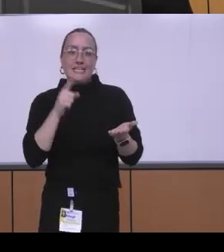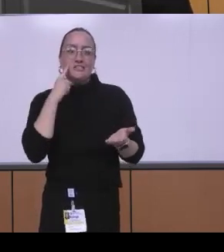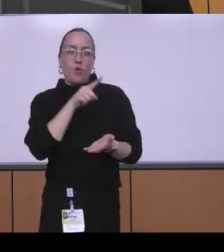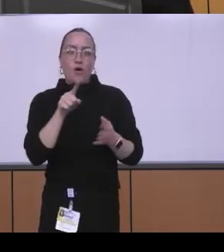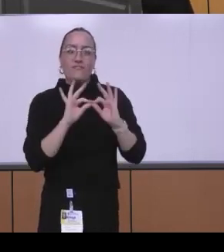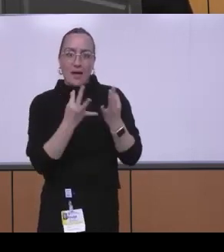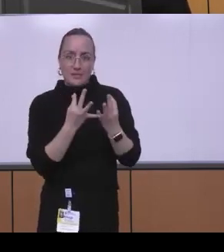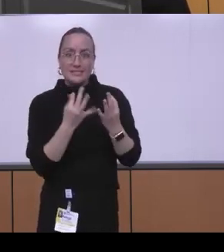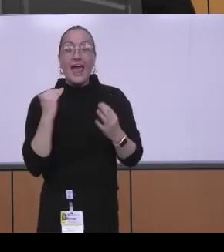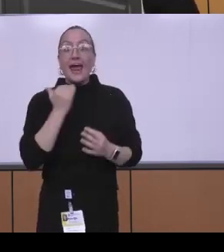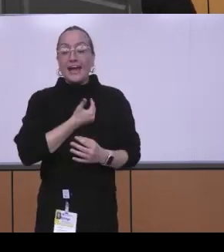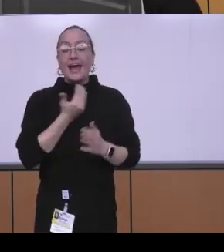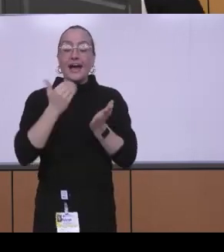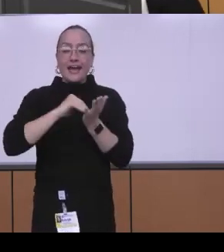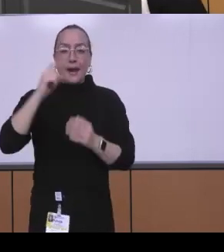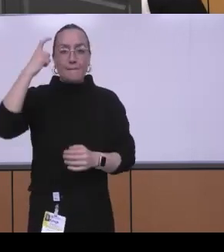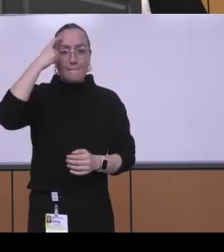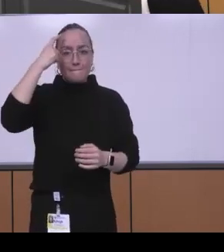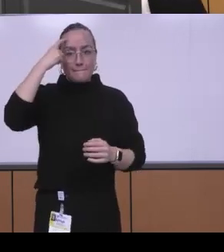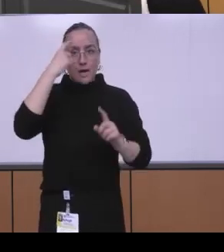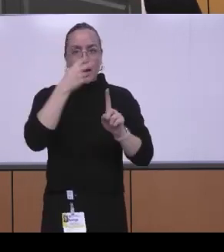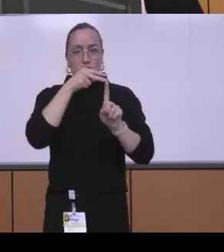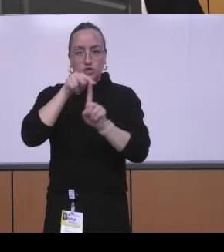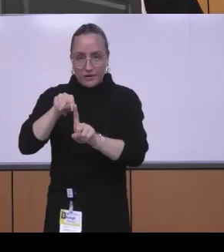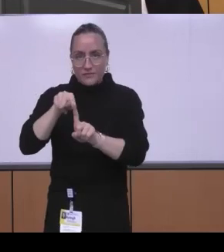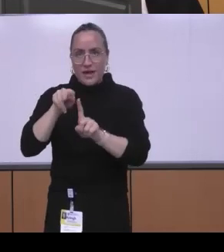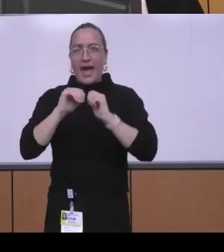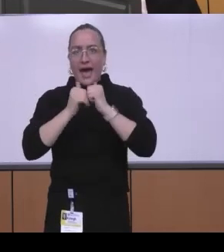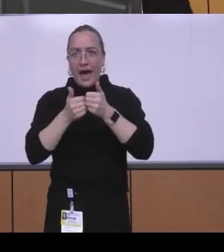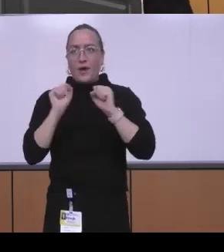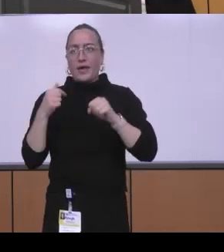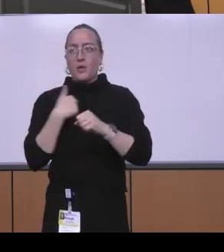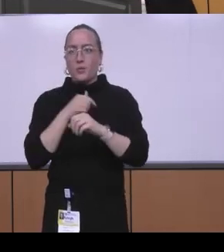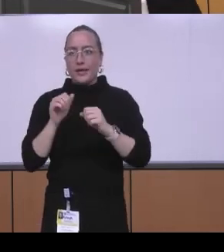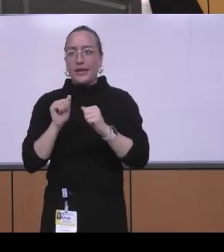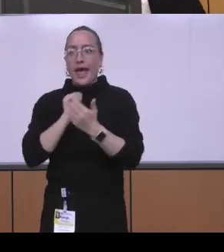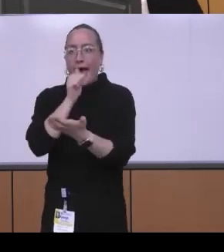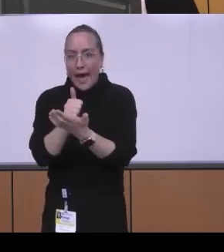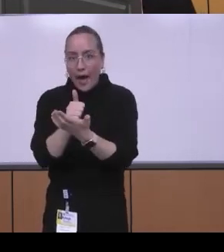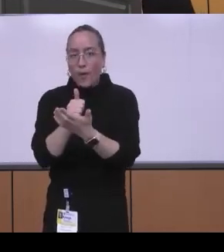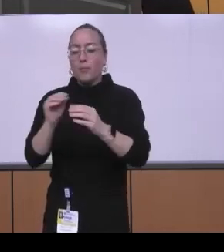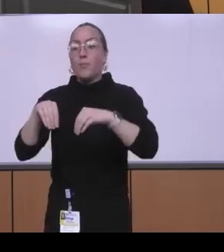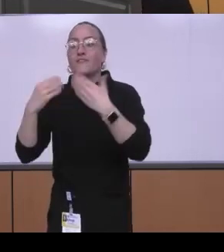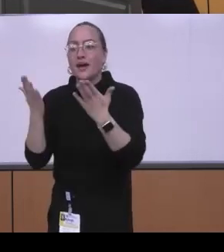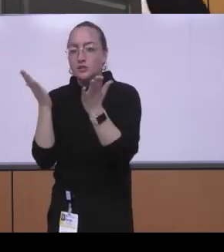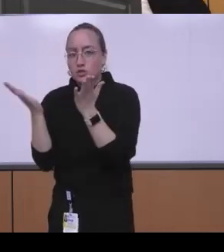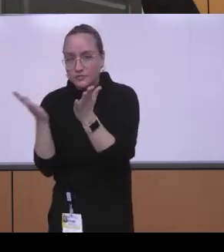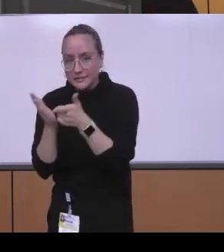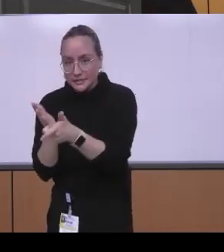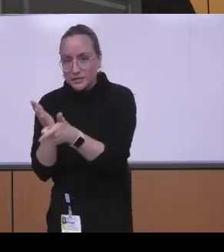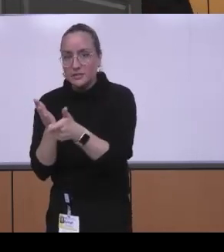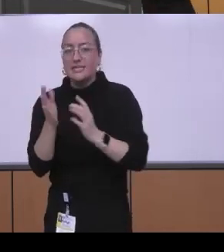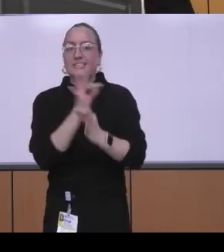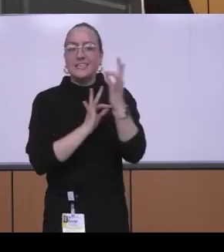again, a mind shift from thinking, how can we fix these families, family preservation interventions that are focusing on what's wrong with people to thinking about what do